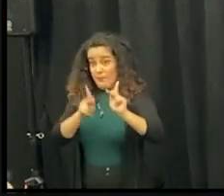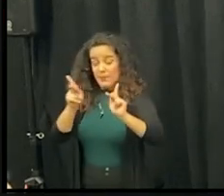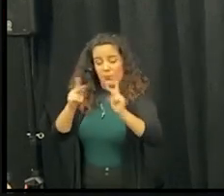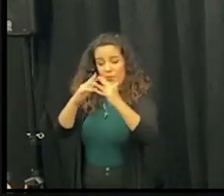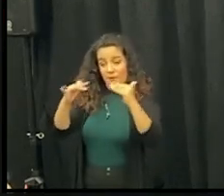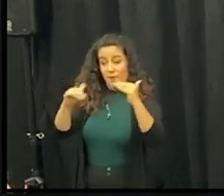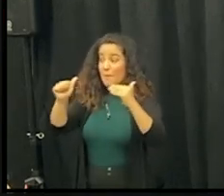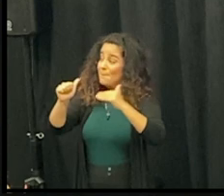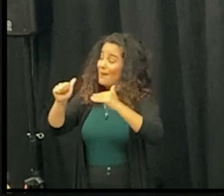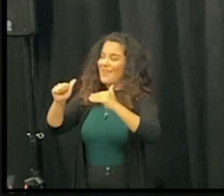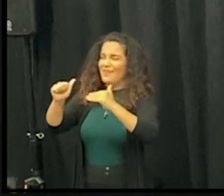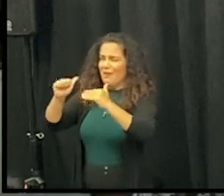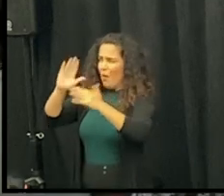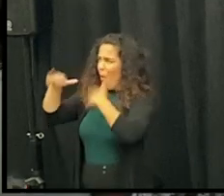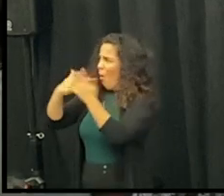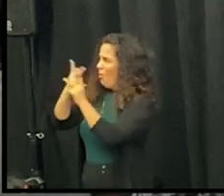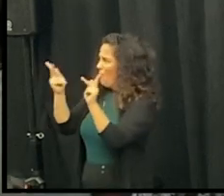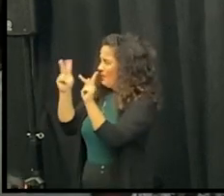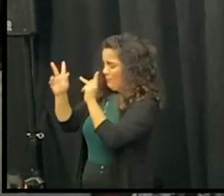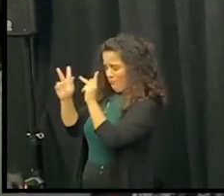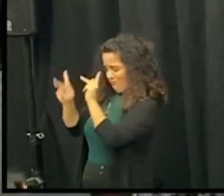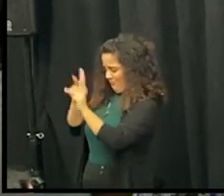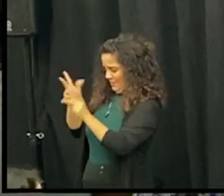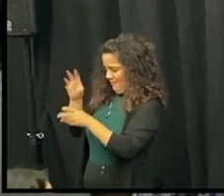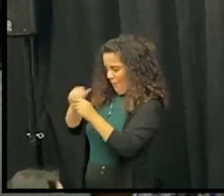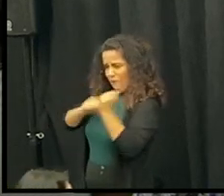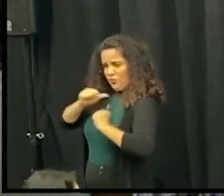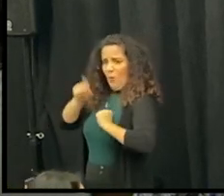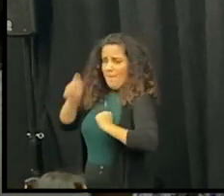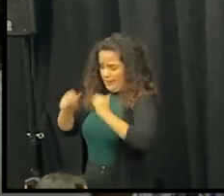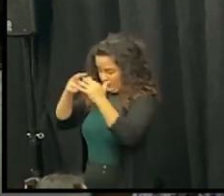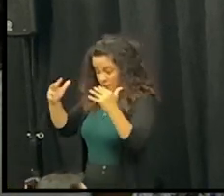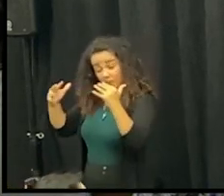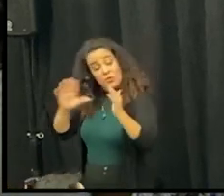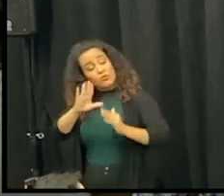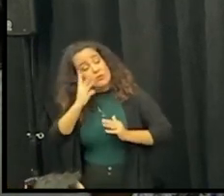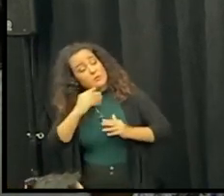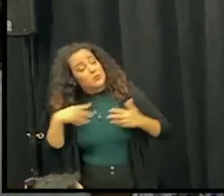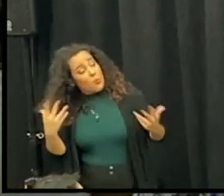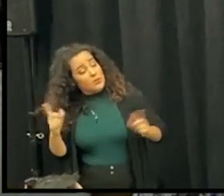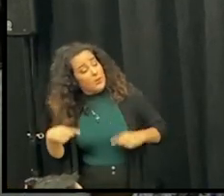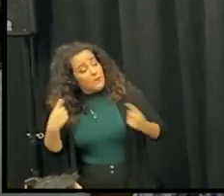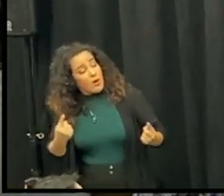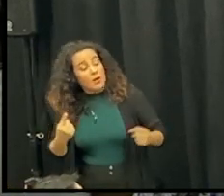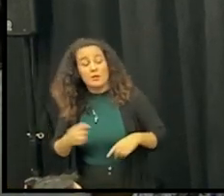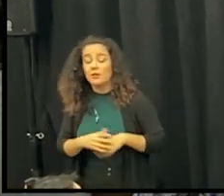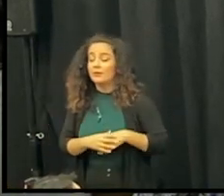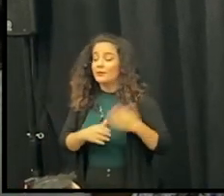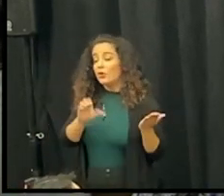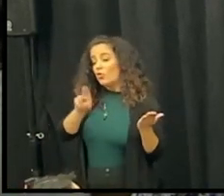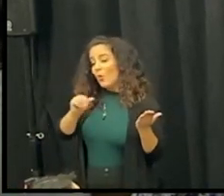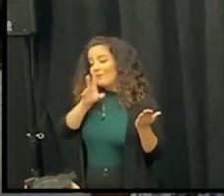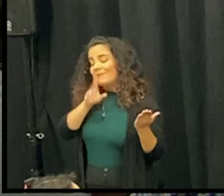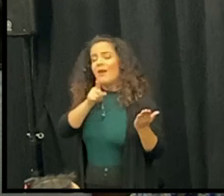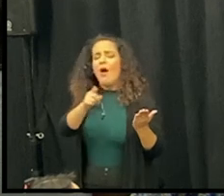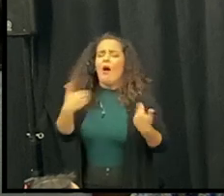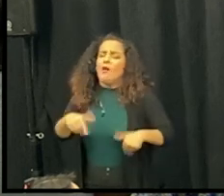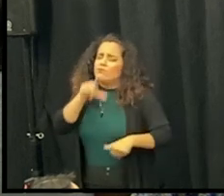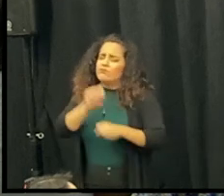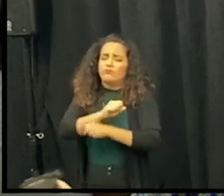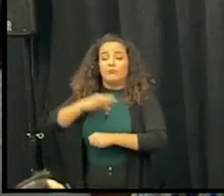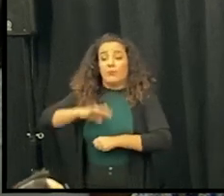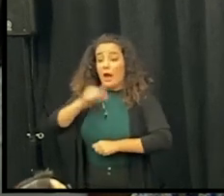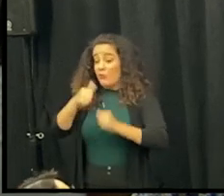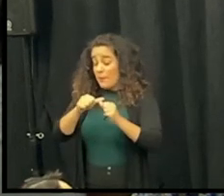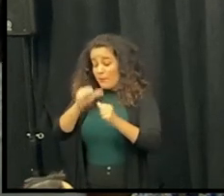every level, how that helps. I think it helps. What's your experience been? Oh, it absolutely helps. I did a show in